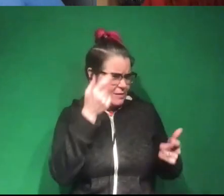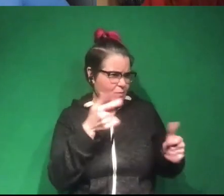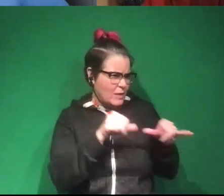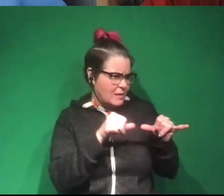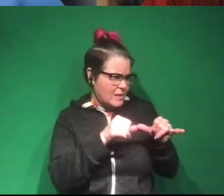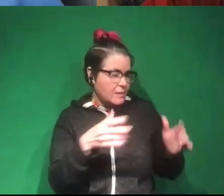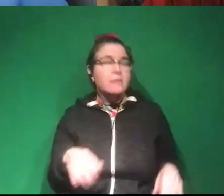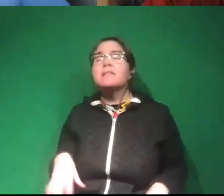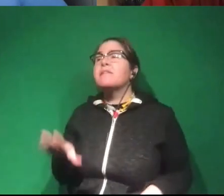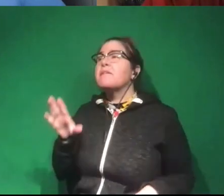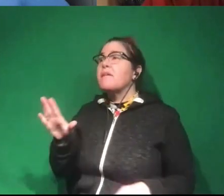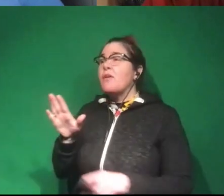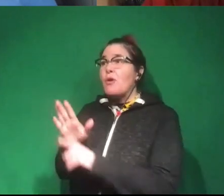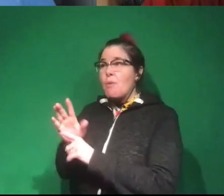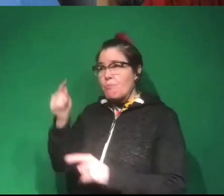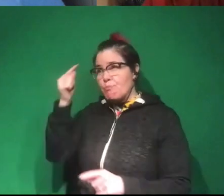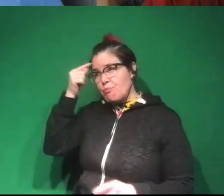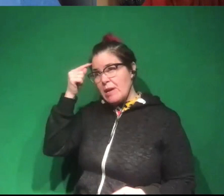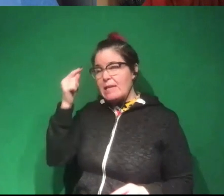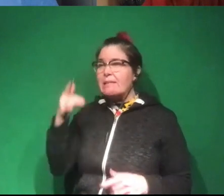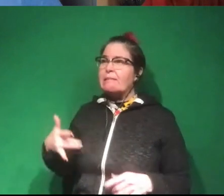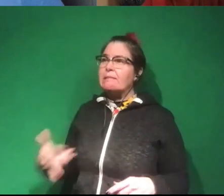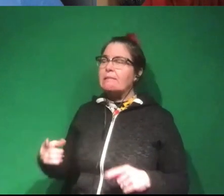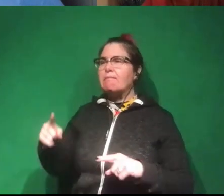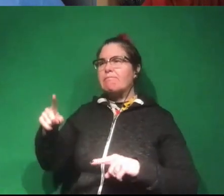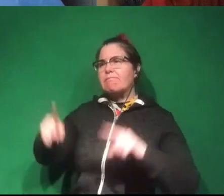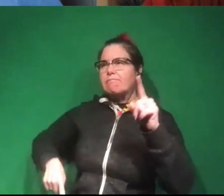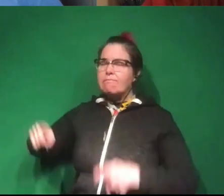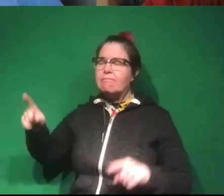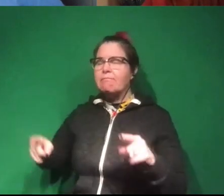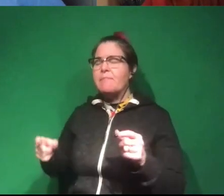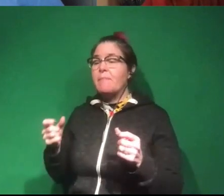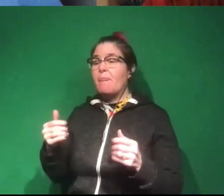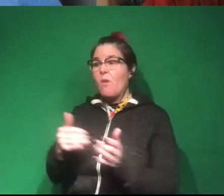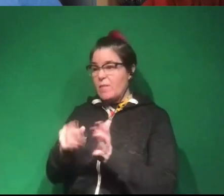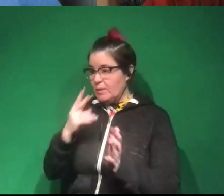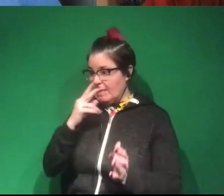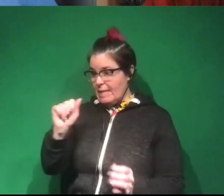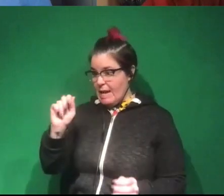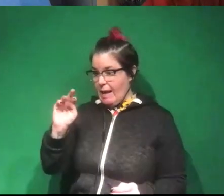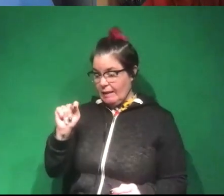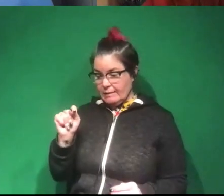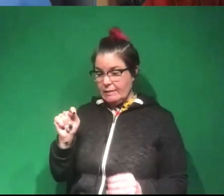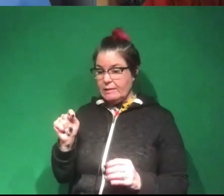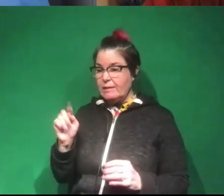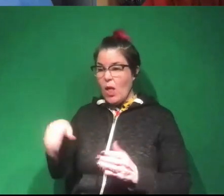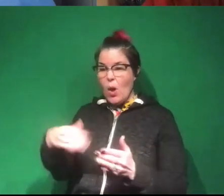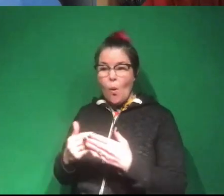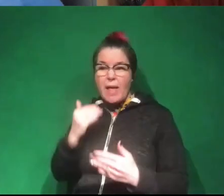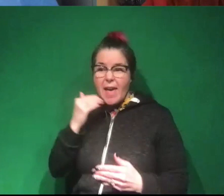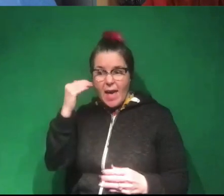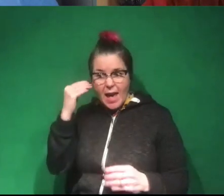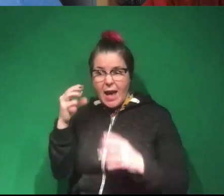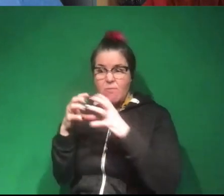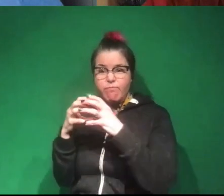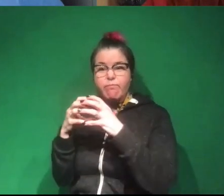Ant brains tend to vary. A lot of times when you see an ant, that whole head capsule